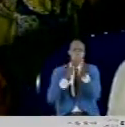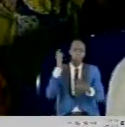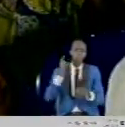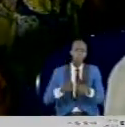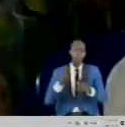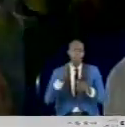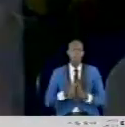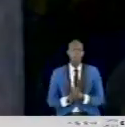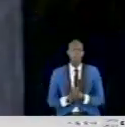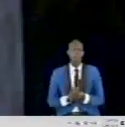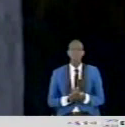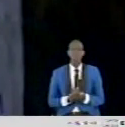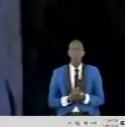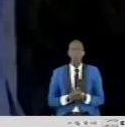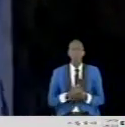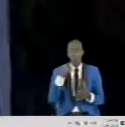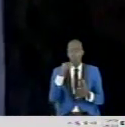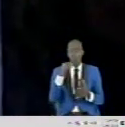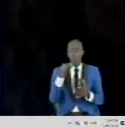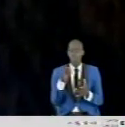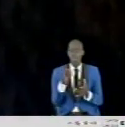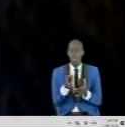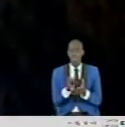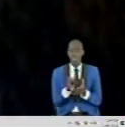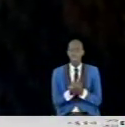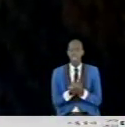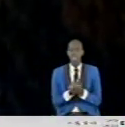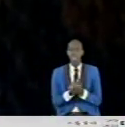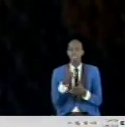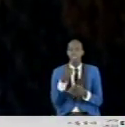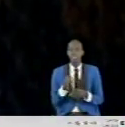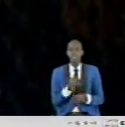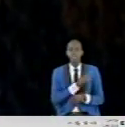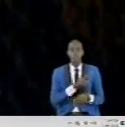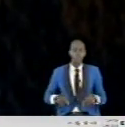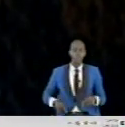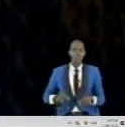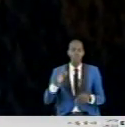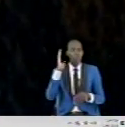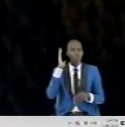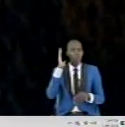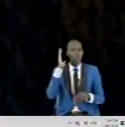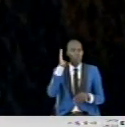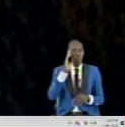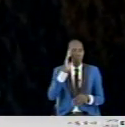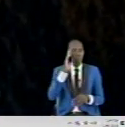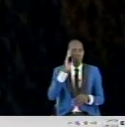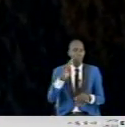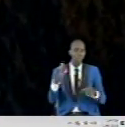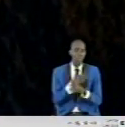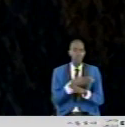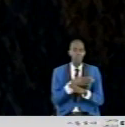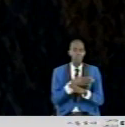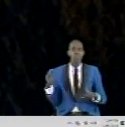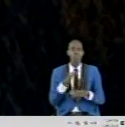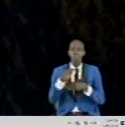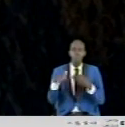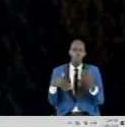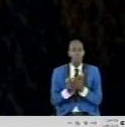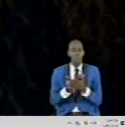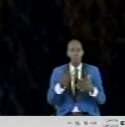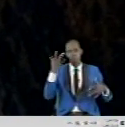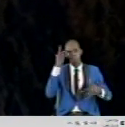it's the edge he said the Lord will take away all sickness